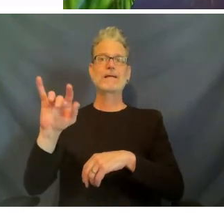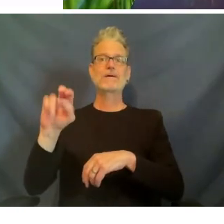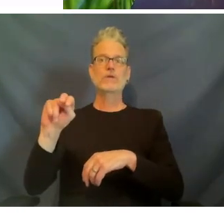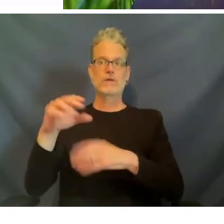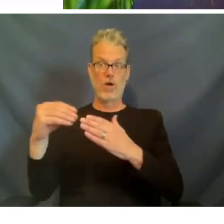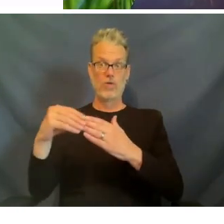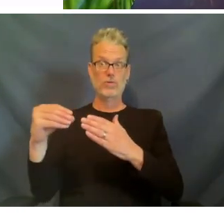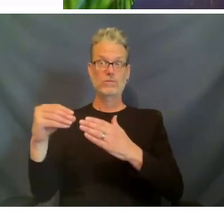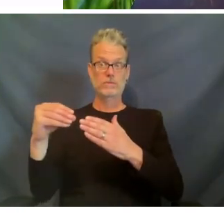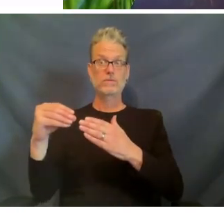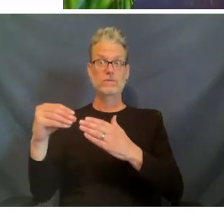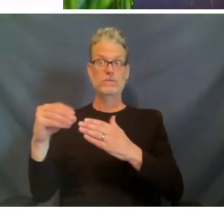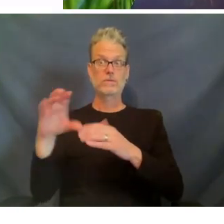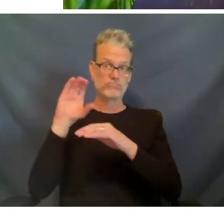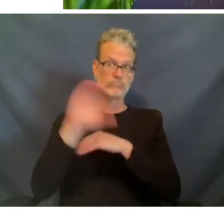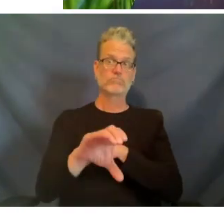You know, that was